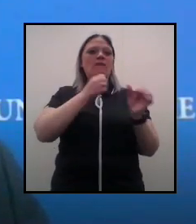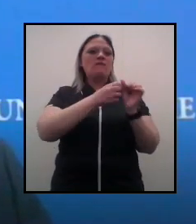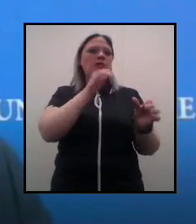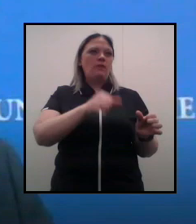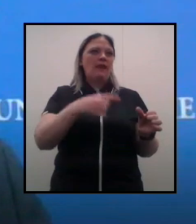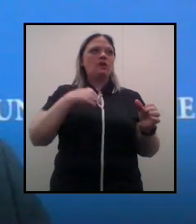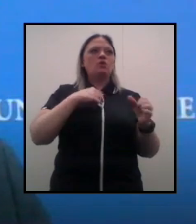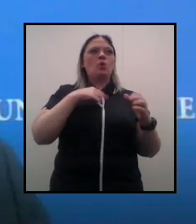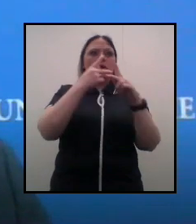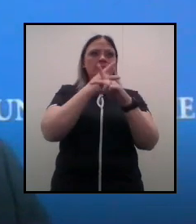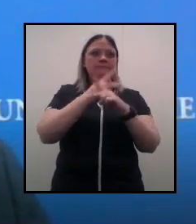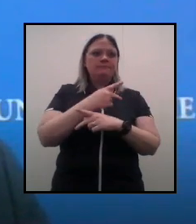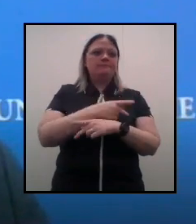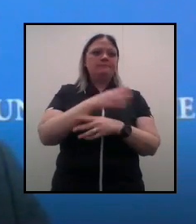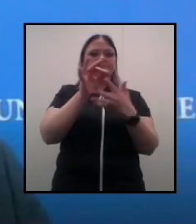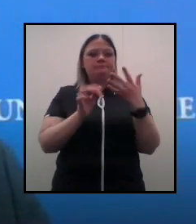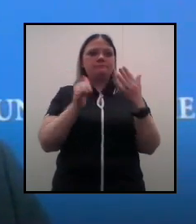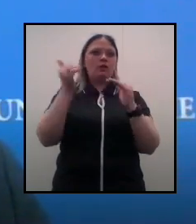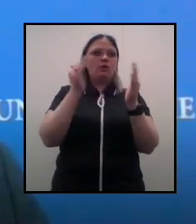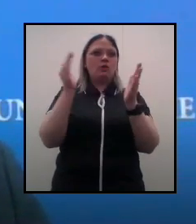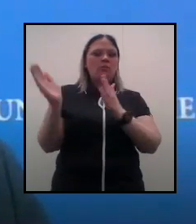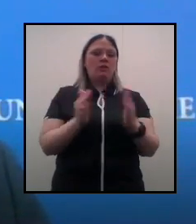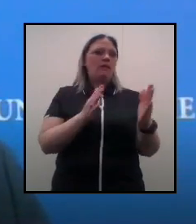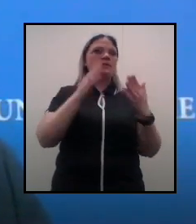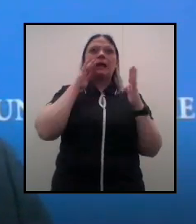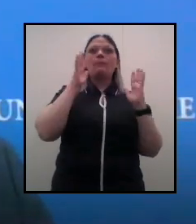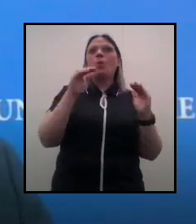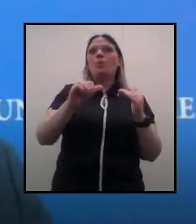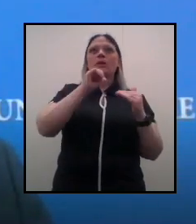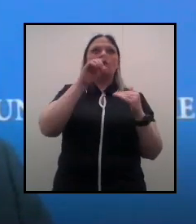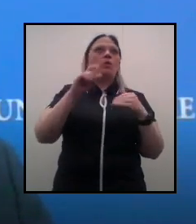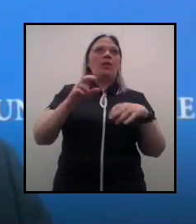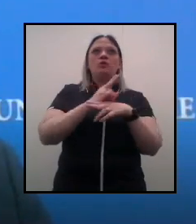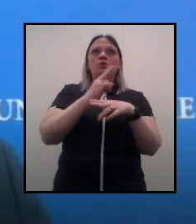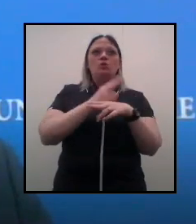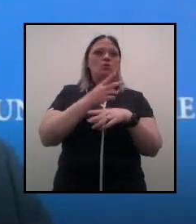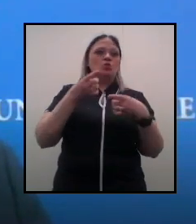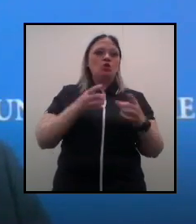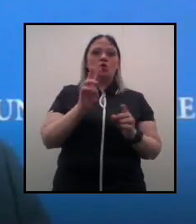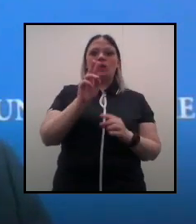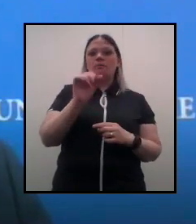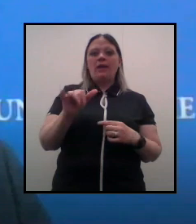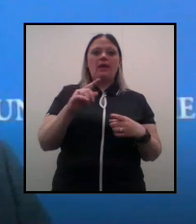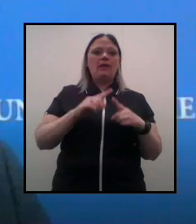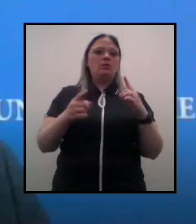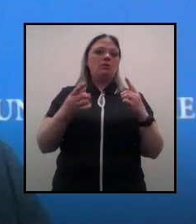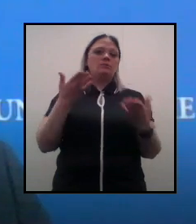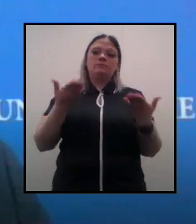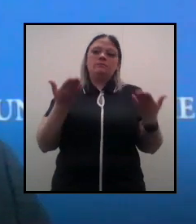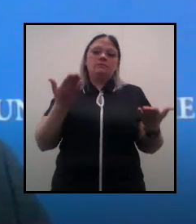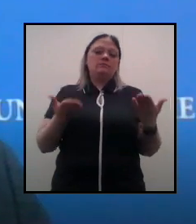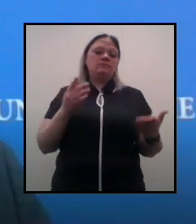plans. I'm hopeful I wouldn't have to implement them during May, but we might.